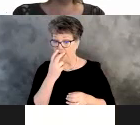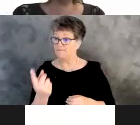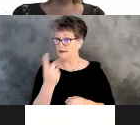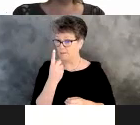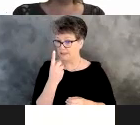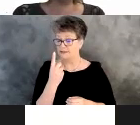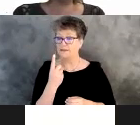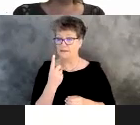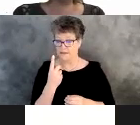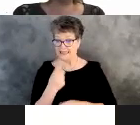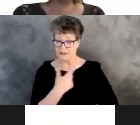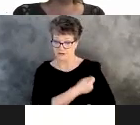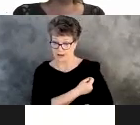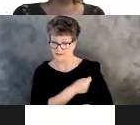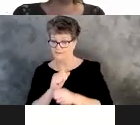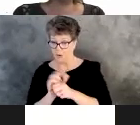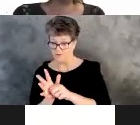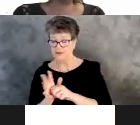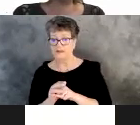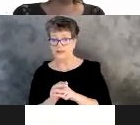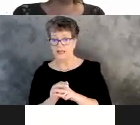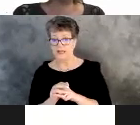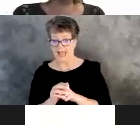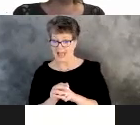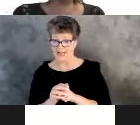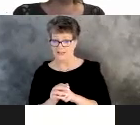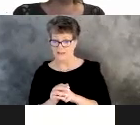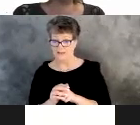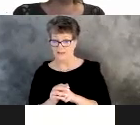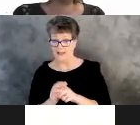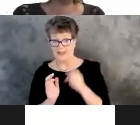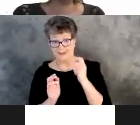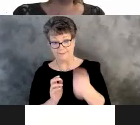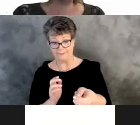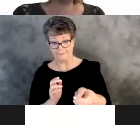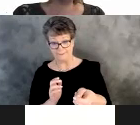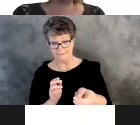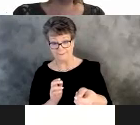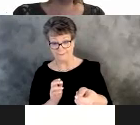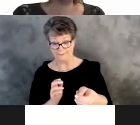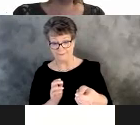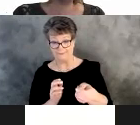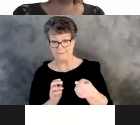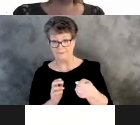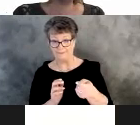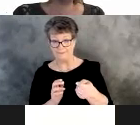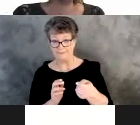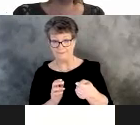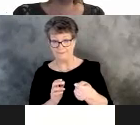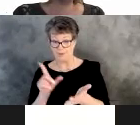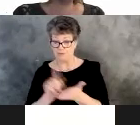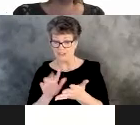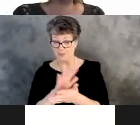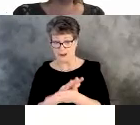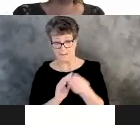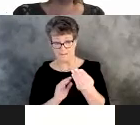a COVID shot, and you hand him or her an aftercare sheet on printed words on a piece